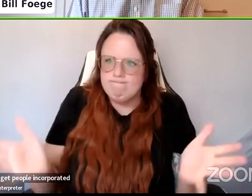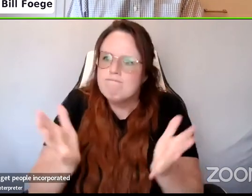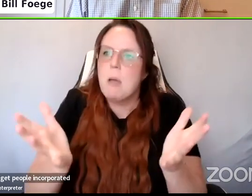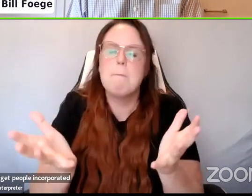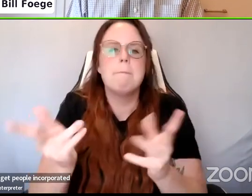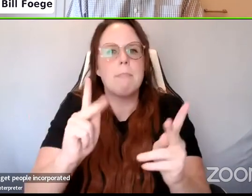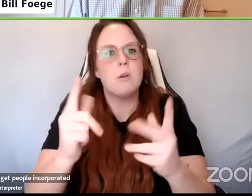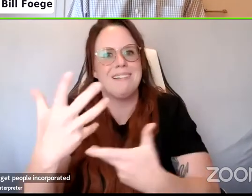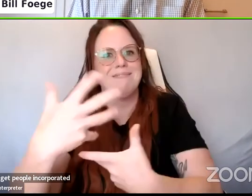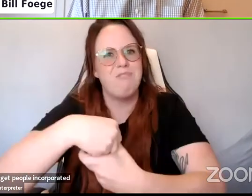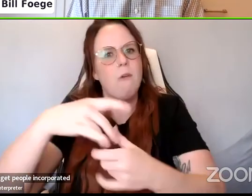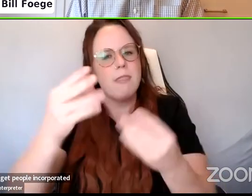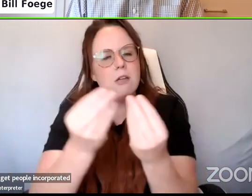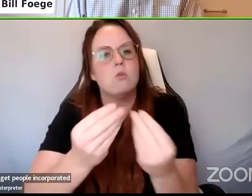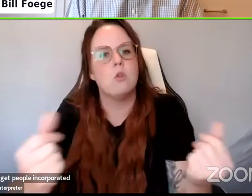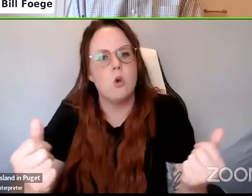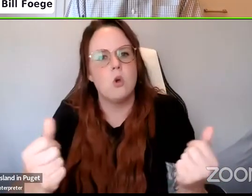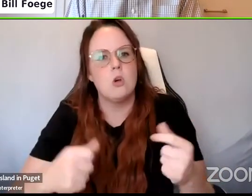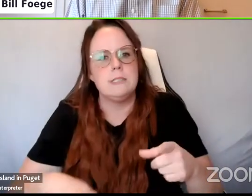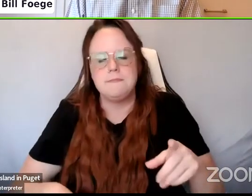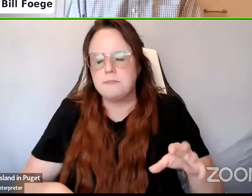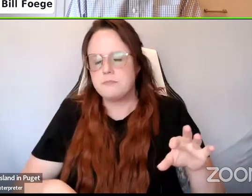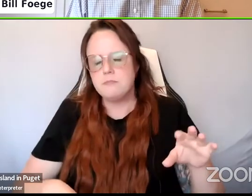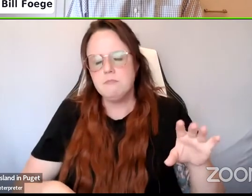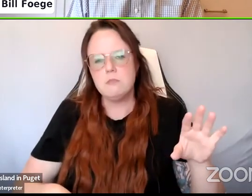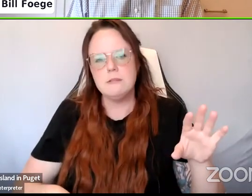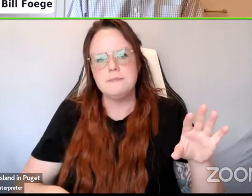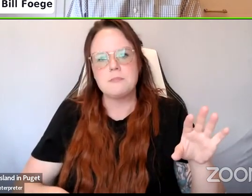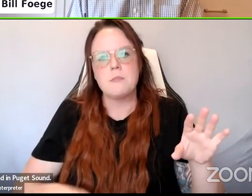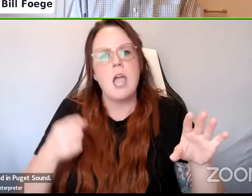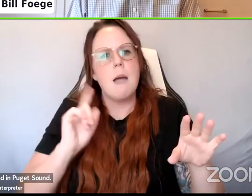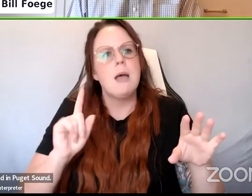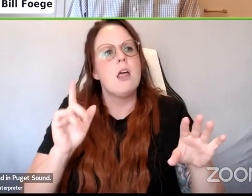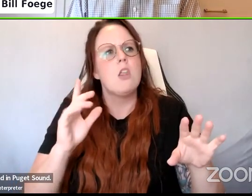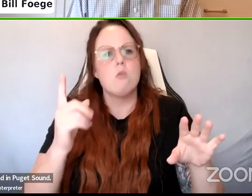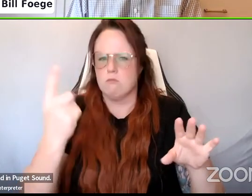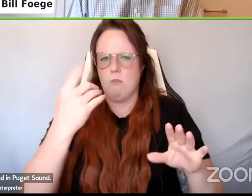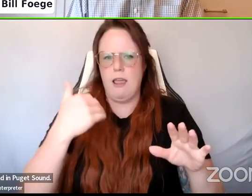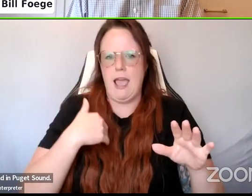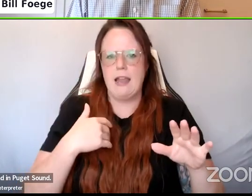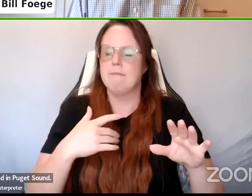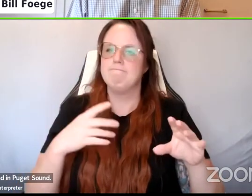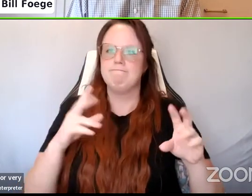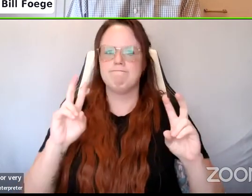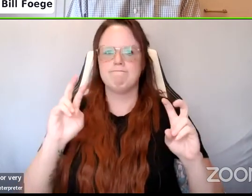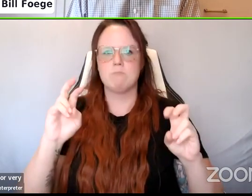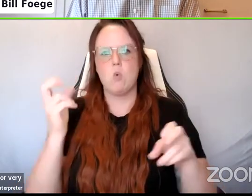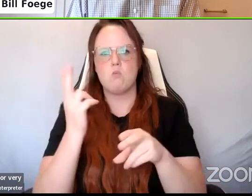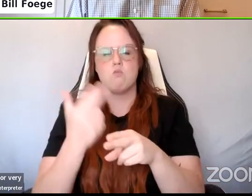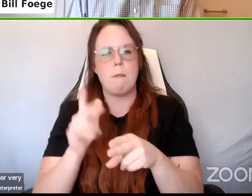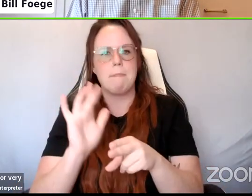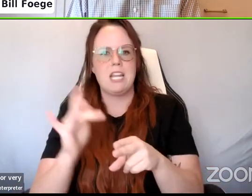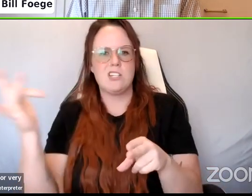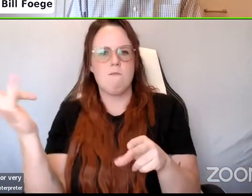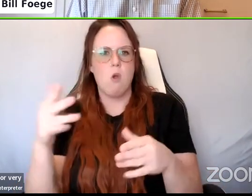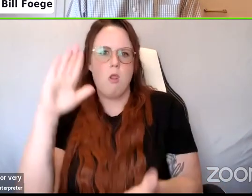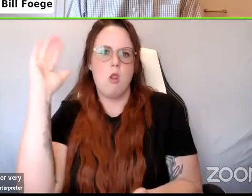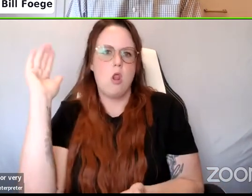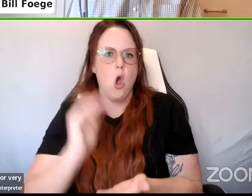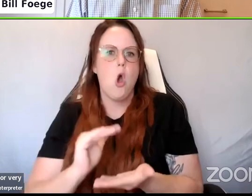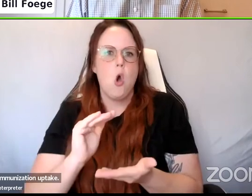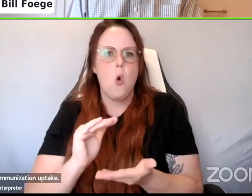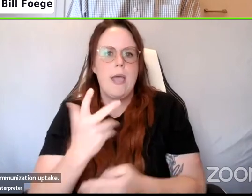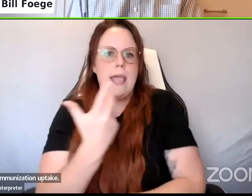Vashon Island in Puget Sound had a reputation for very low immunization uptake